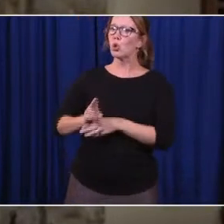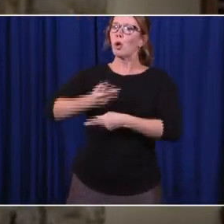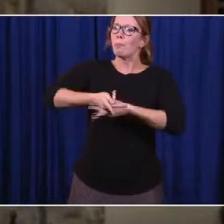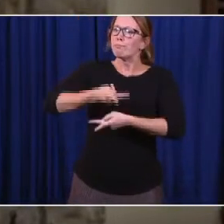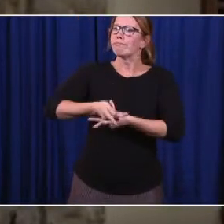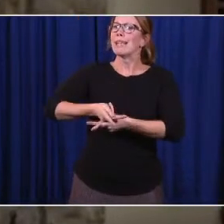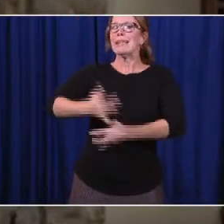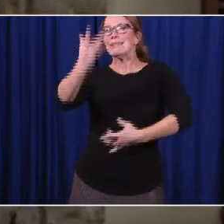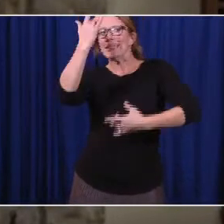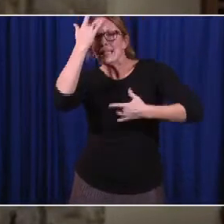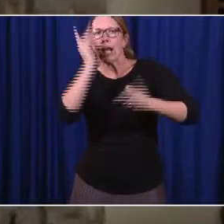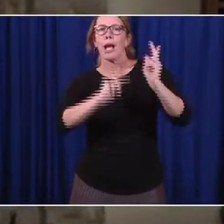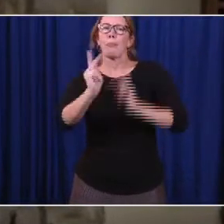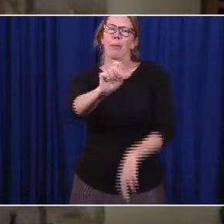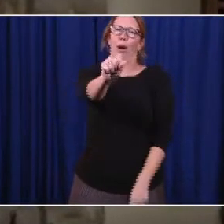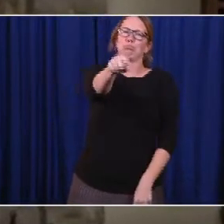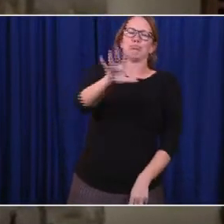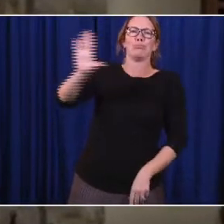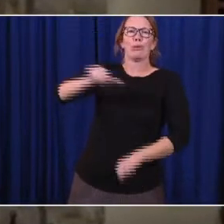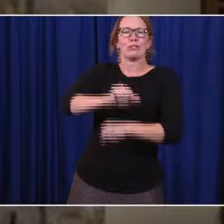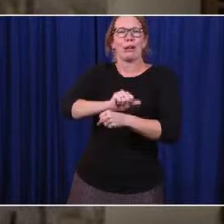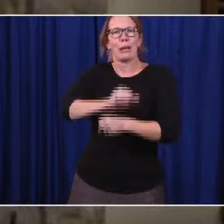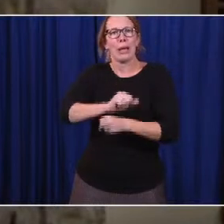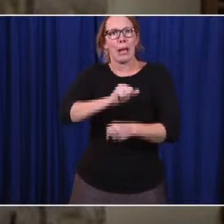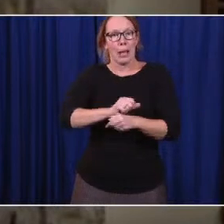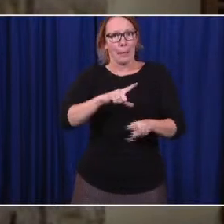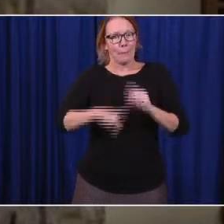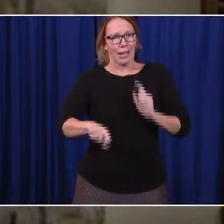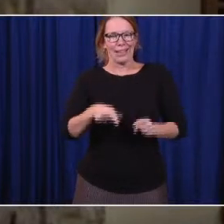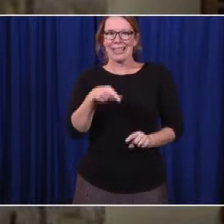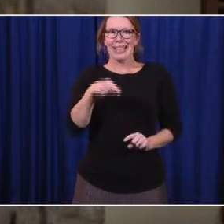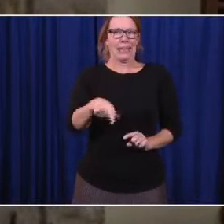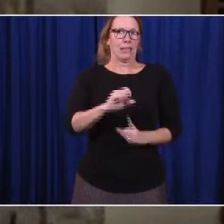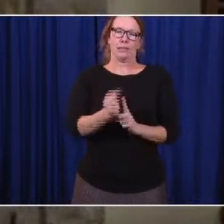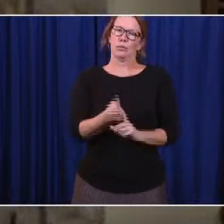but this is, I think, would seem to be very different